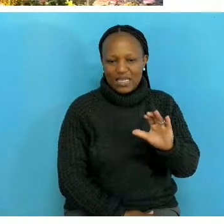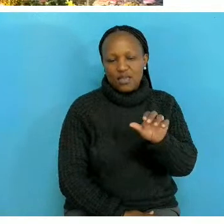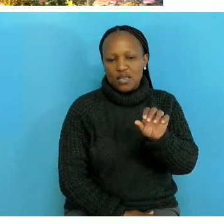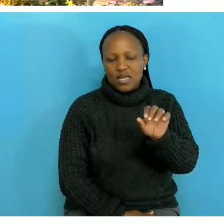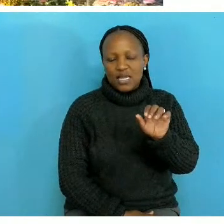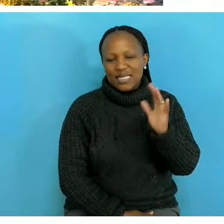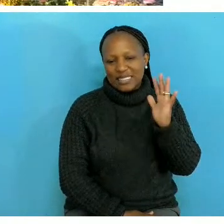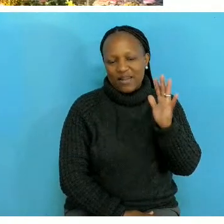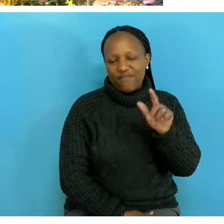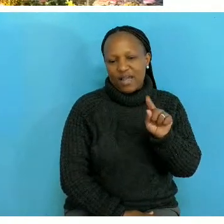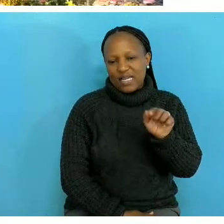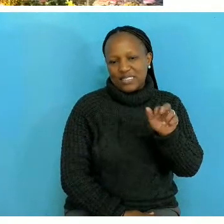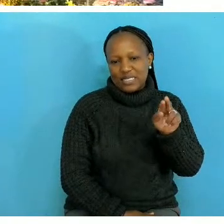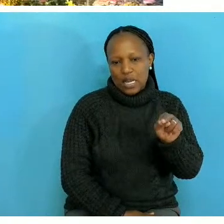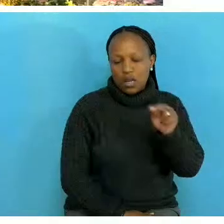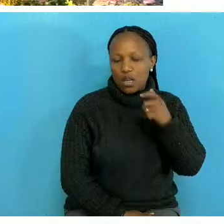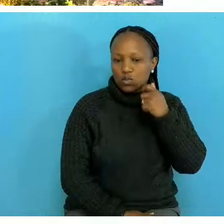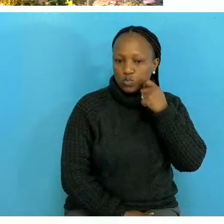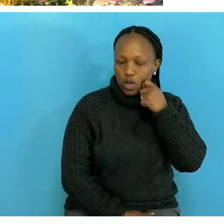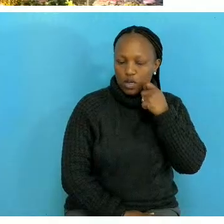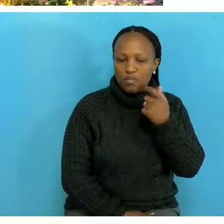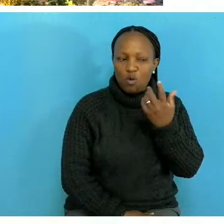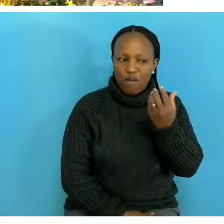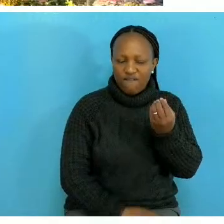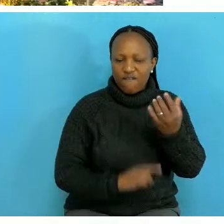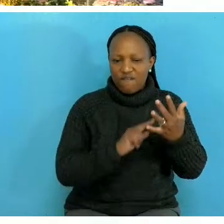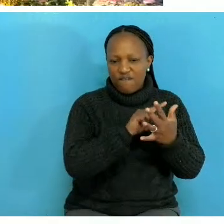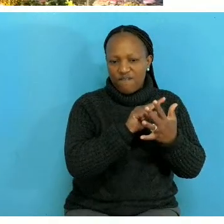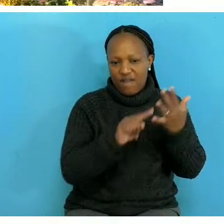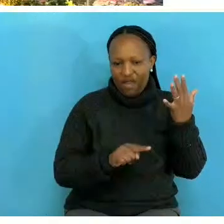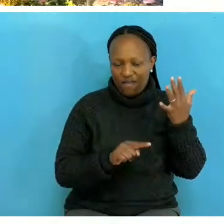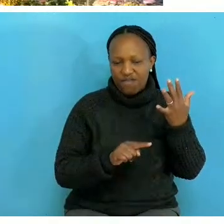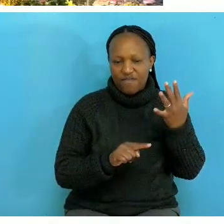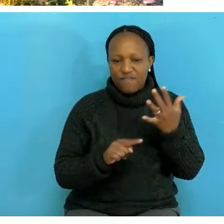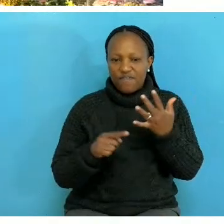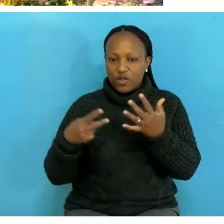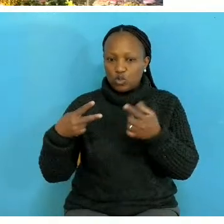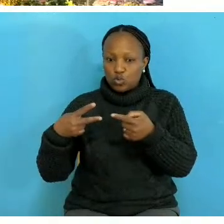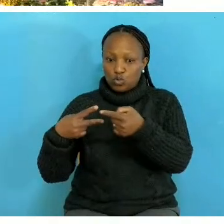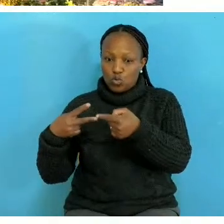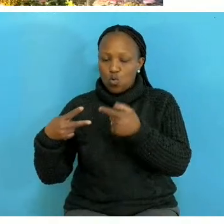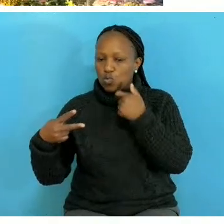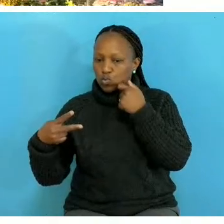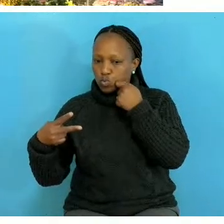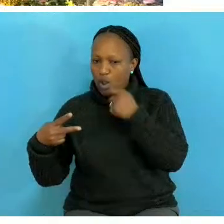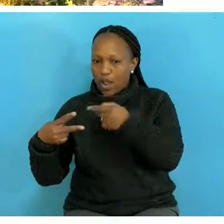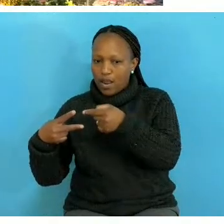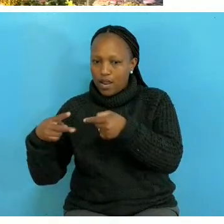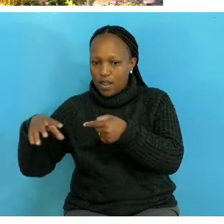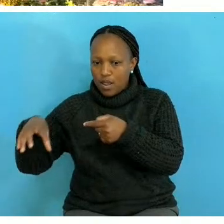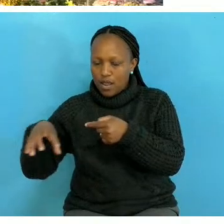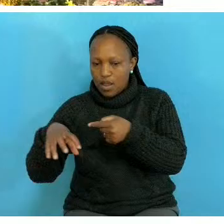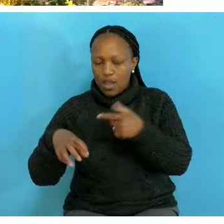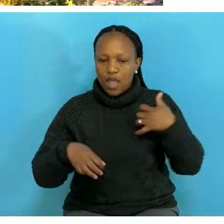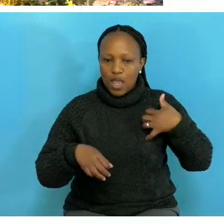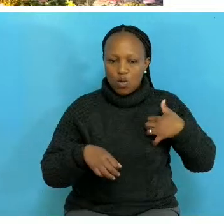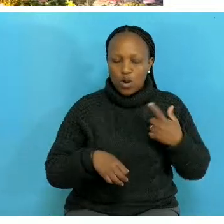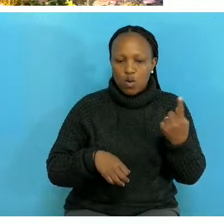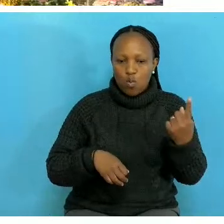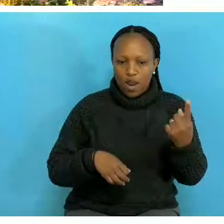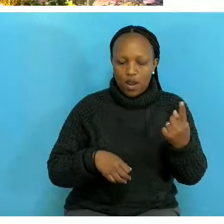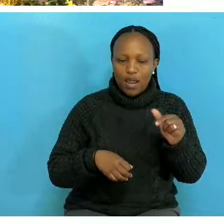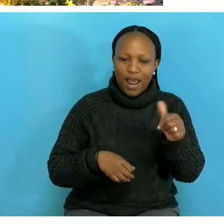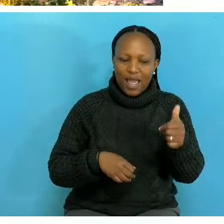in Tshwane. So, Chair, we've got 5 entities, 2 of whom are in Tshwane, 1 is in Ekurhuleni, and the 2